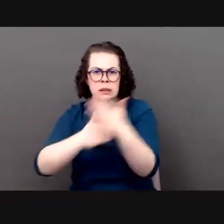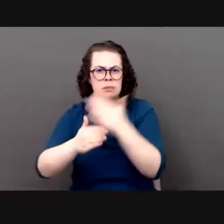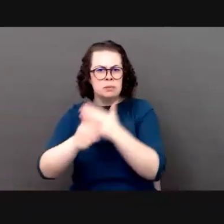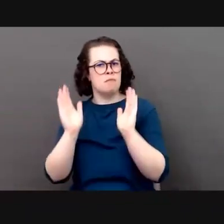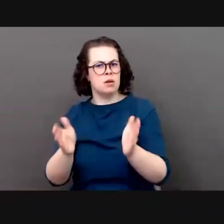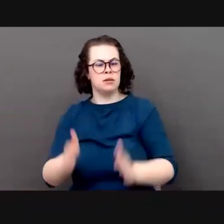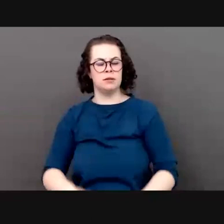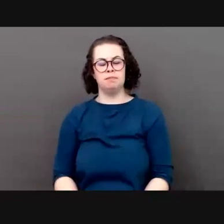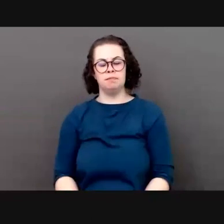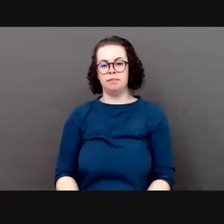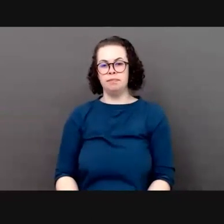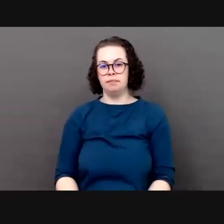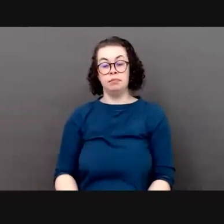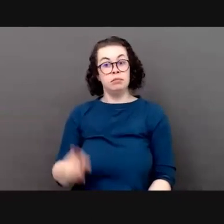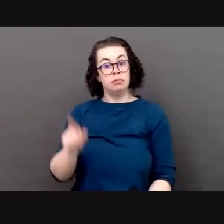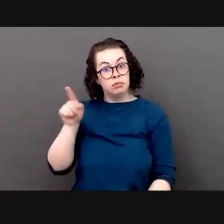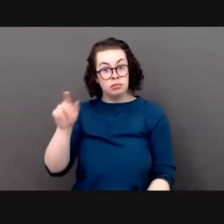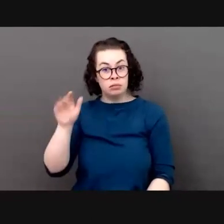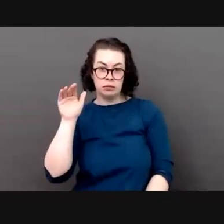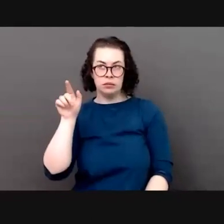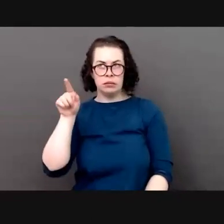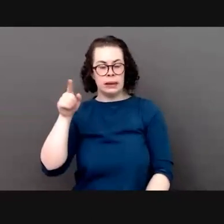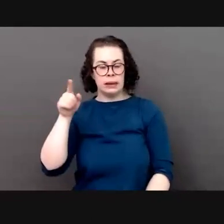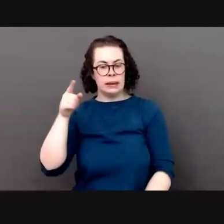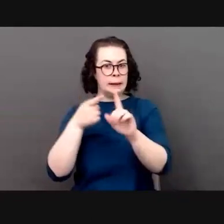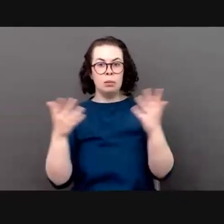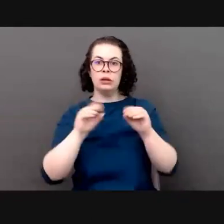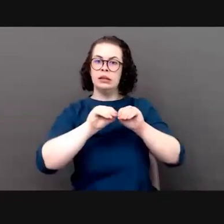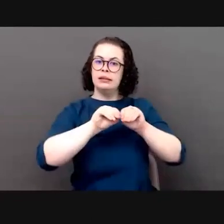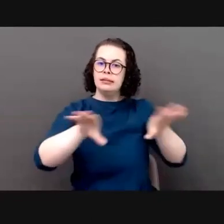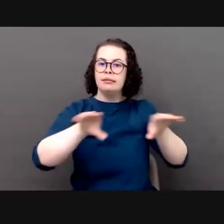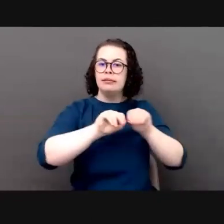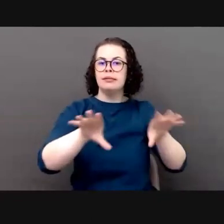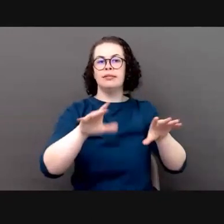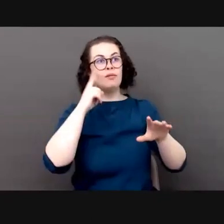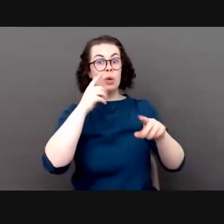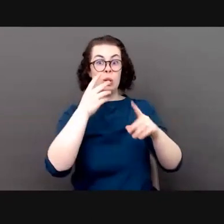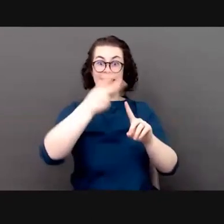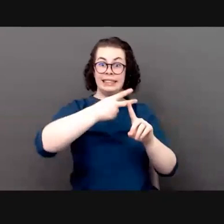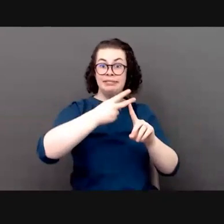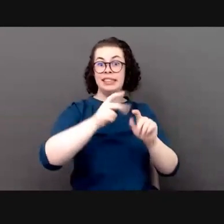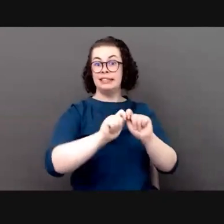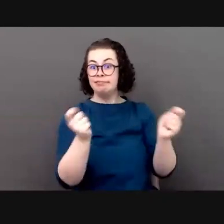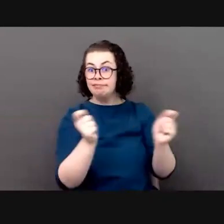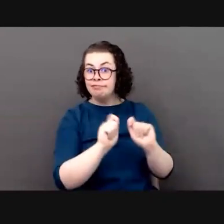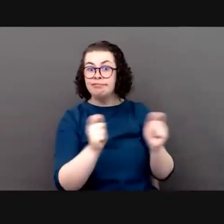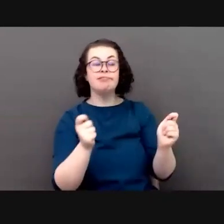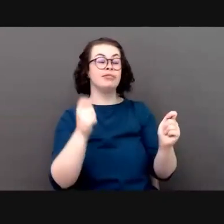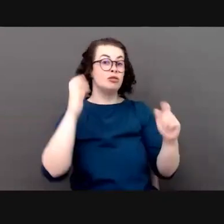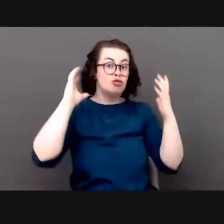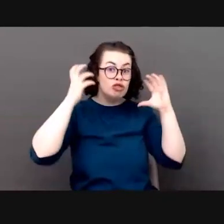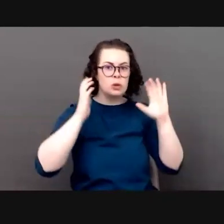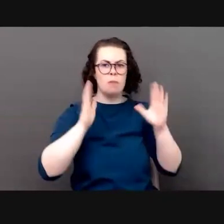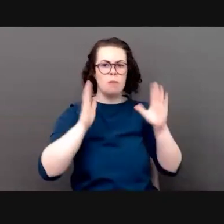DJ for Information Society and Media addressed accessibility policy. While at DJ